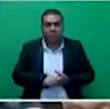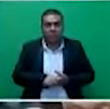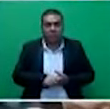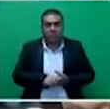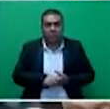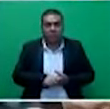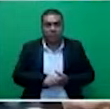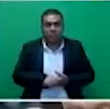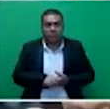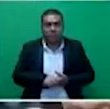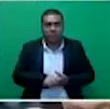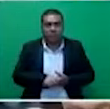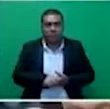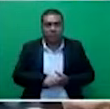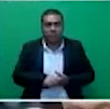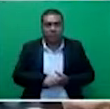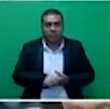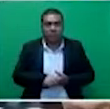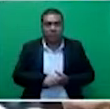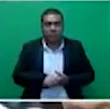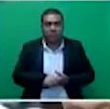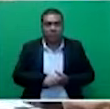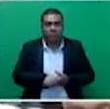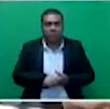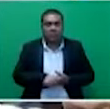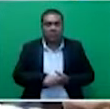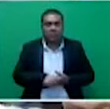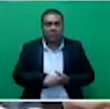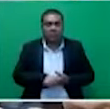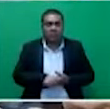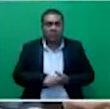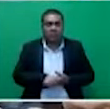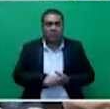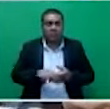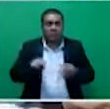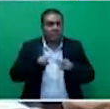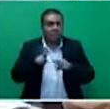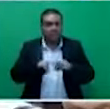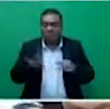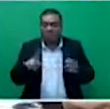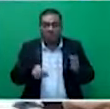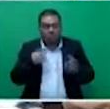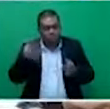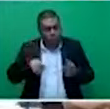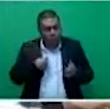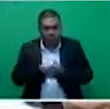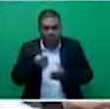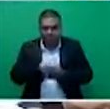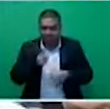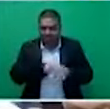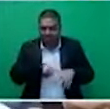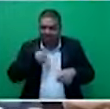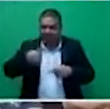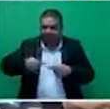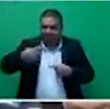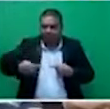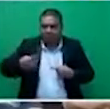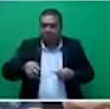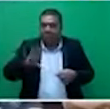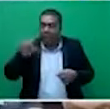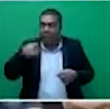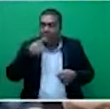Speaker, sir, has never defaulted on debt. We will also never default under the current scenario. Anybody that may say that Fiji may default on the debt, of course, is